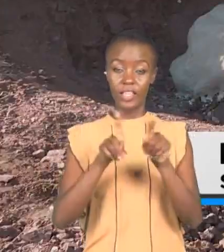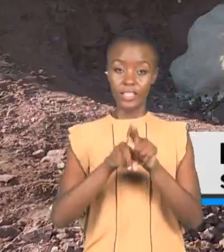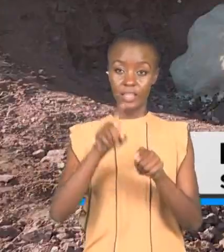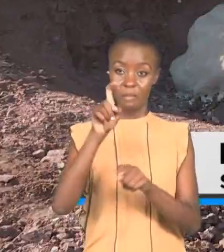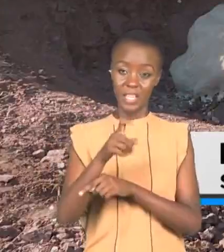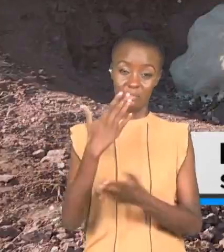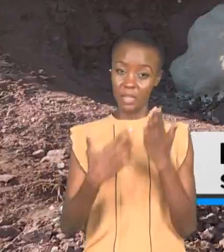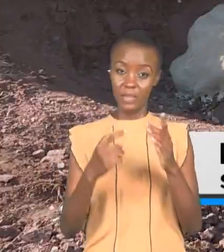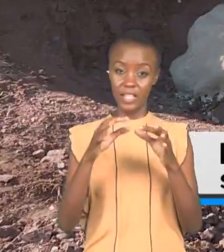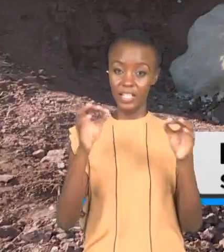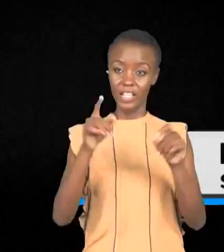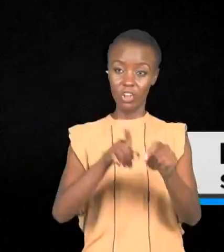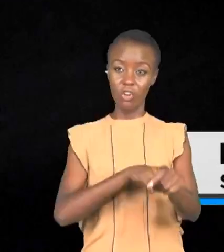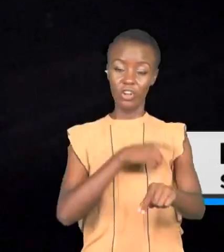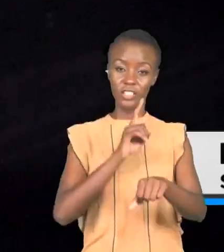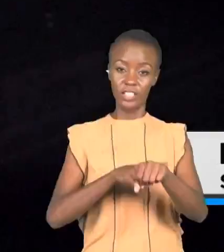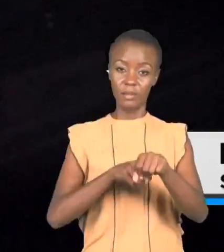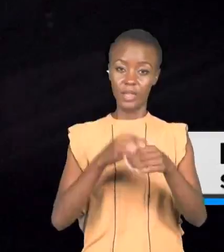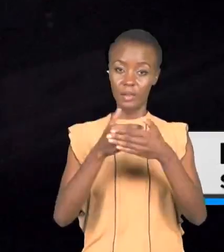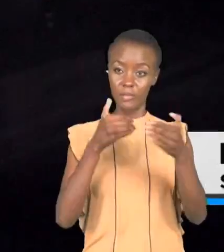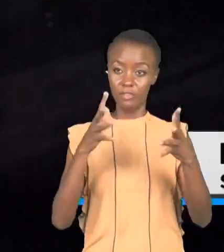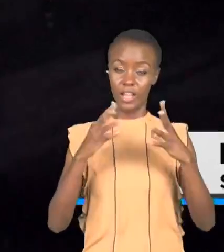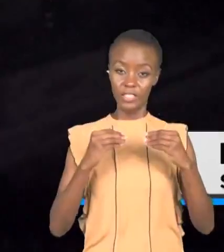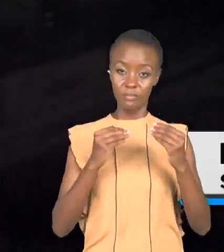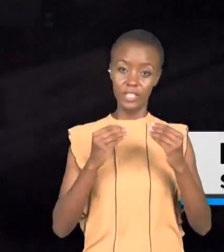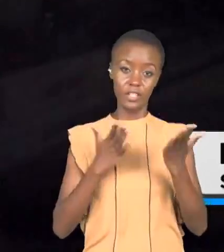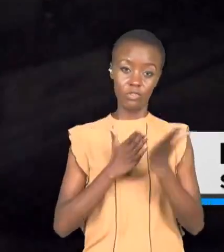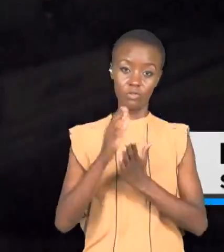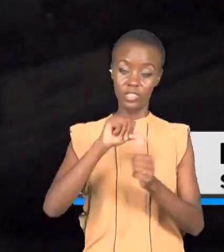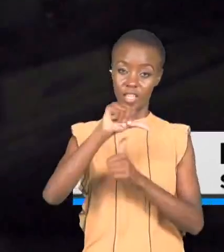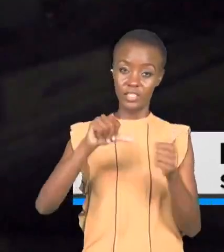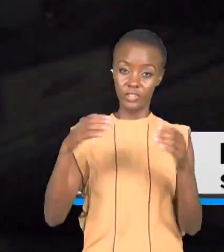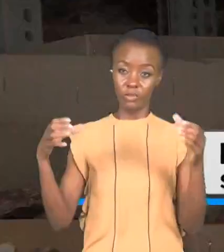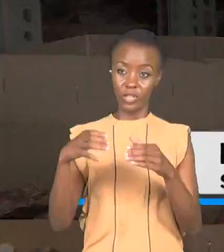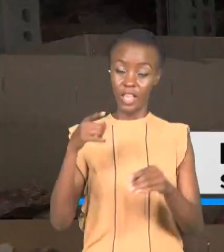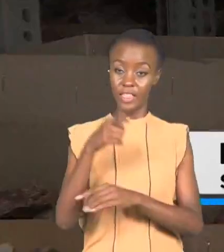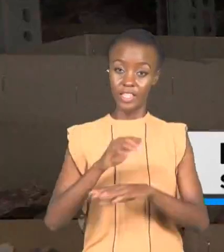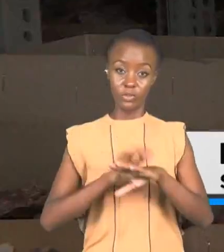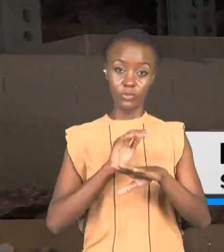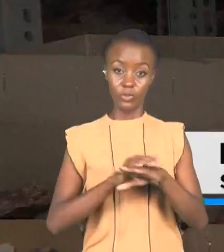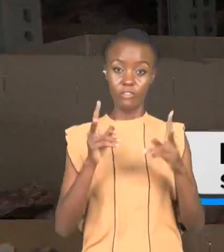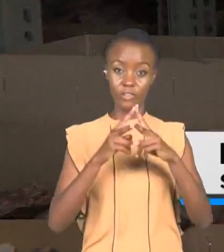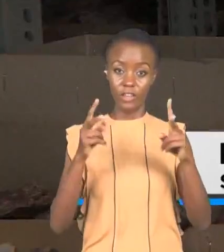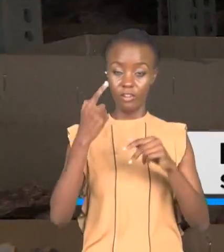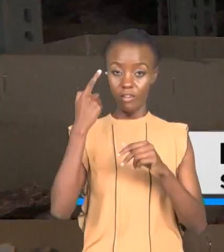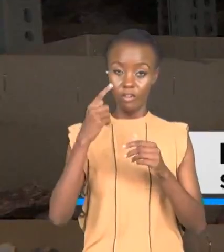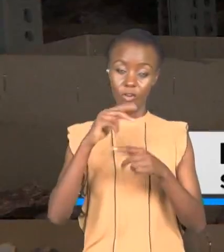fully accepted by the scientific community. Such a breakthrough is a major achievement for any paleontologist.